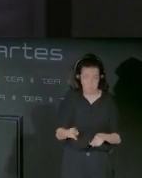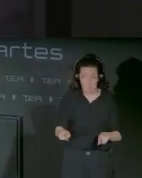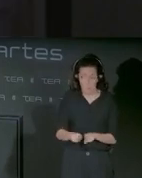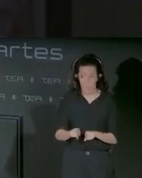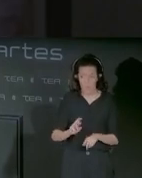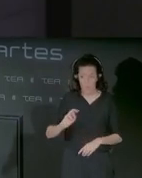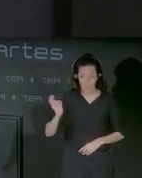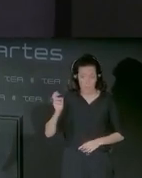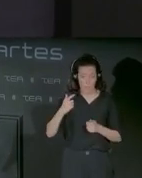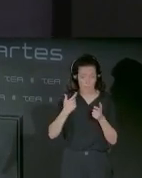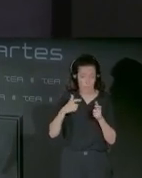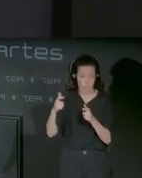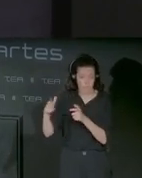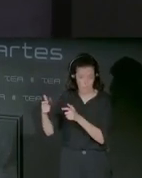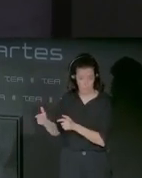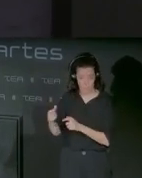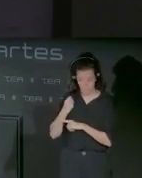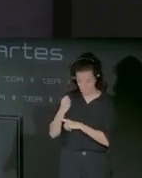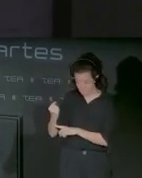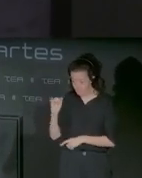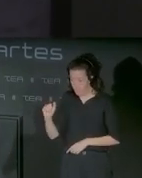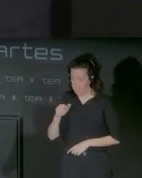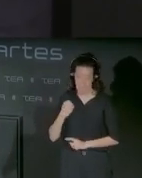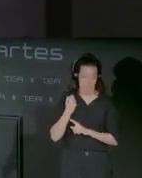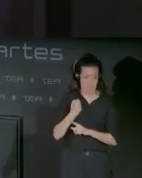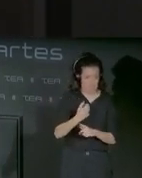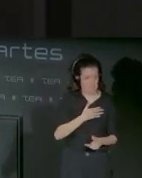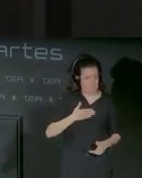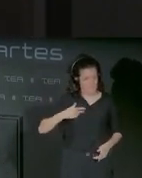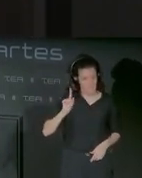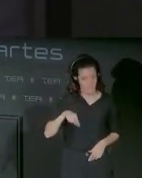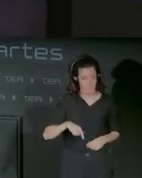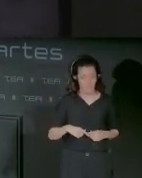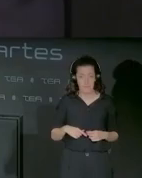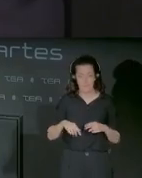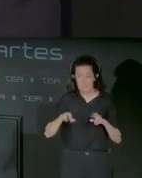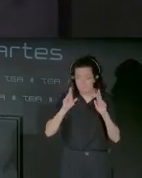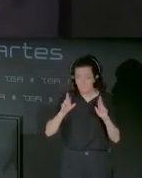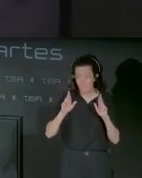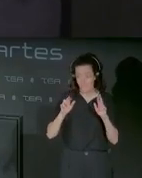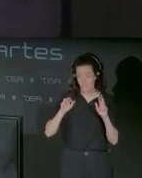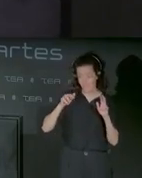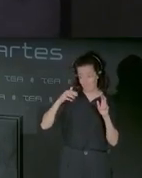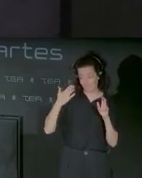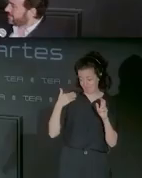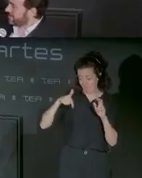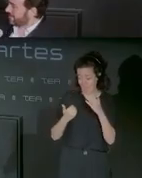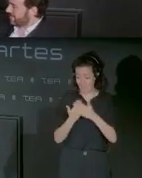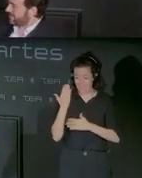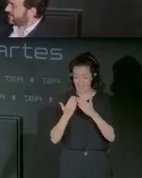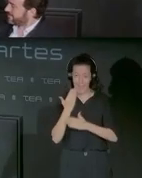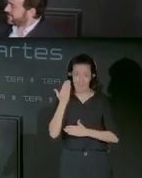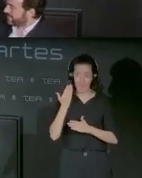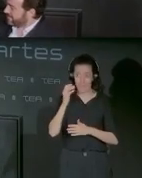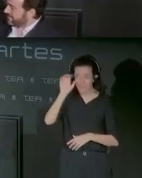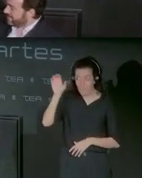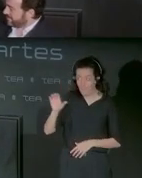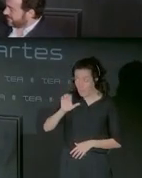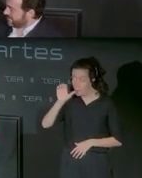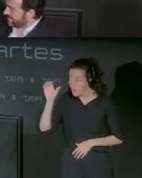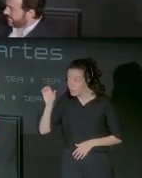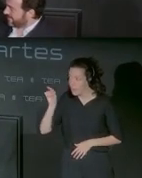will help us to engage and to have the best practice from other European countries as well. So thank you. Thank you. Thank you for being here